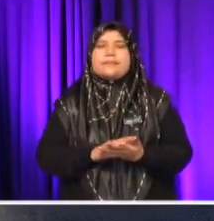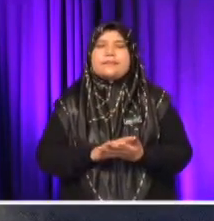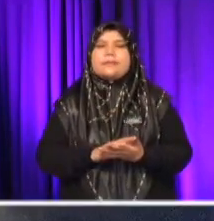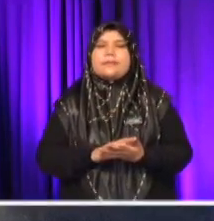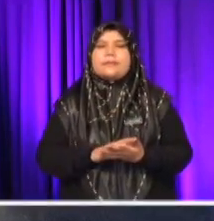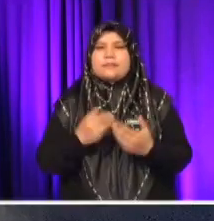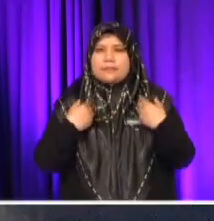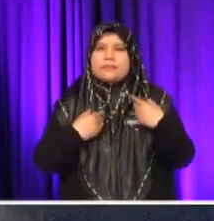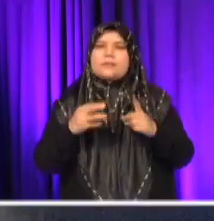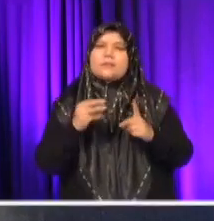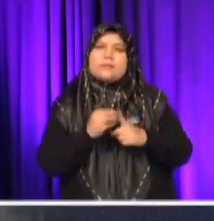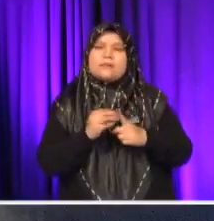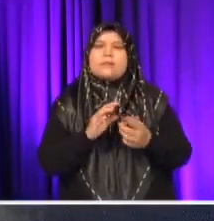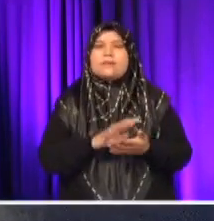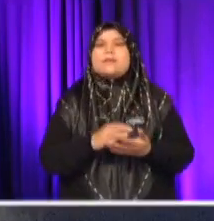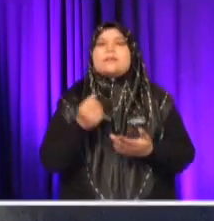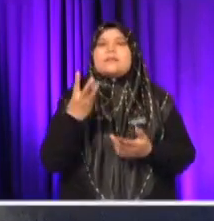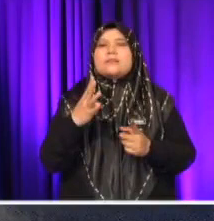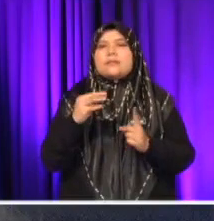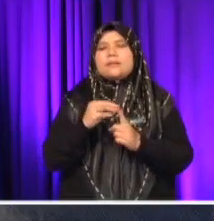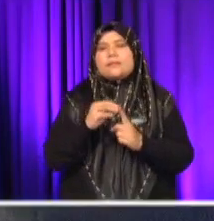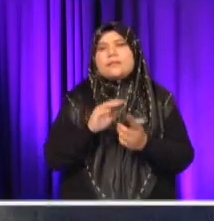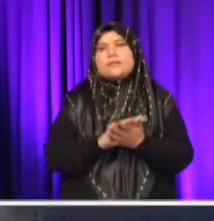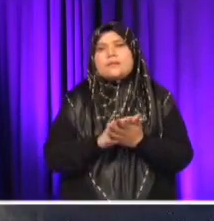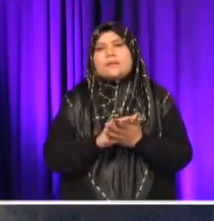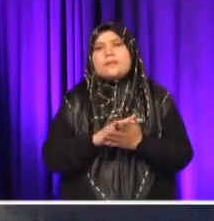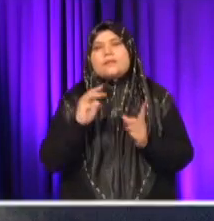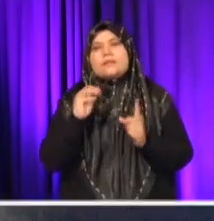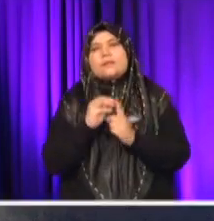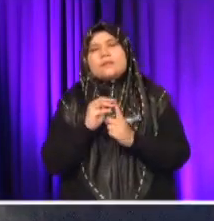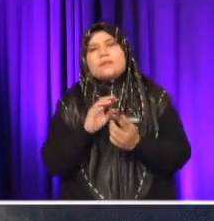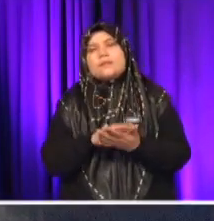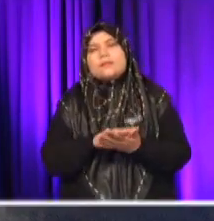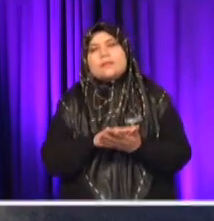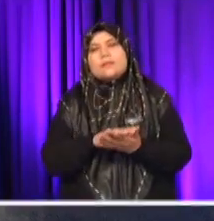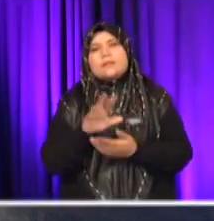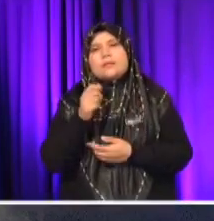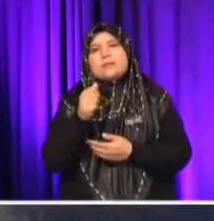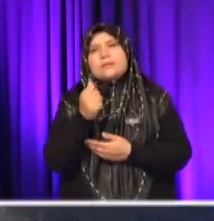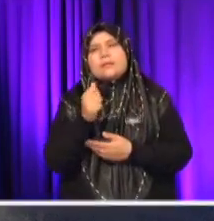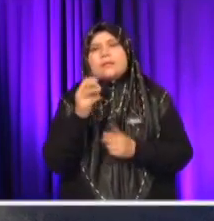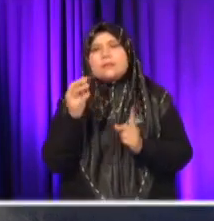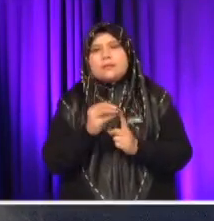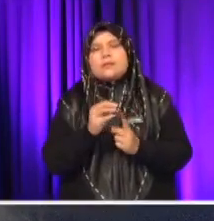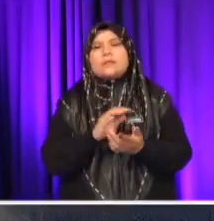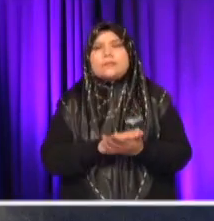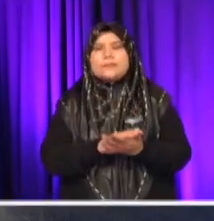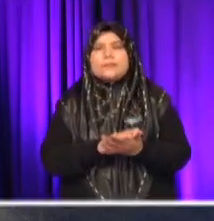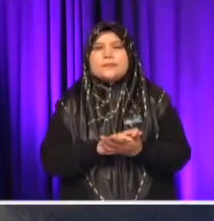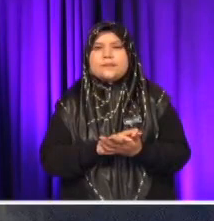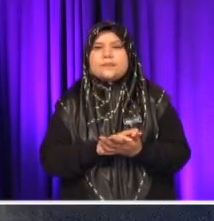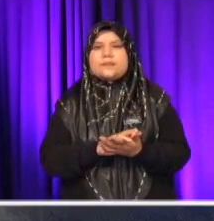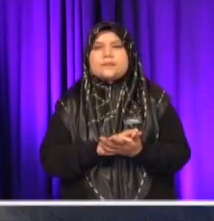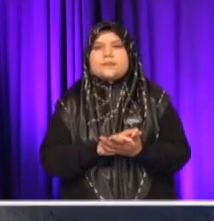then the marks, okay? Yeah. How many marks is okay, this this mark. Okay, this particular part has 10 marks. All right? 10 marks? 10 marks. Okay?